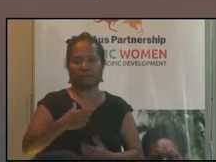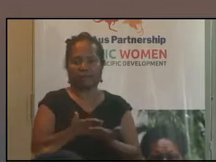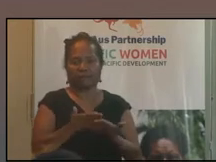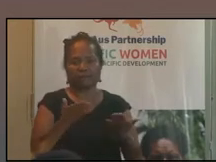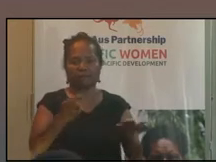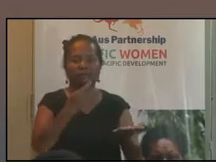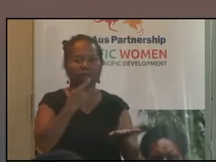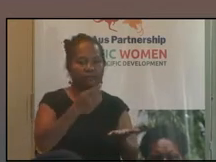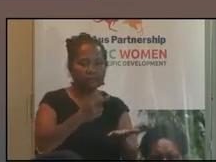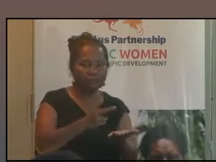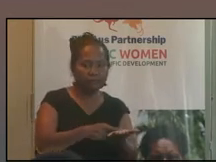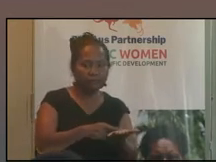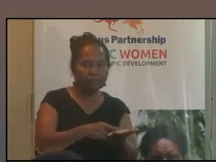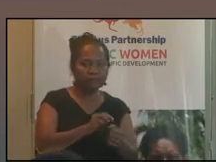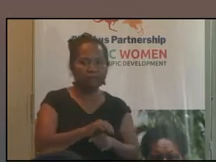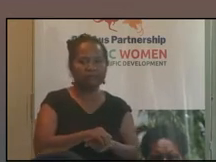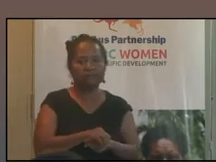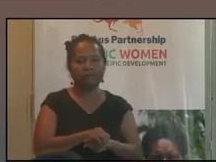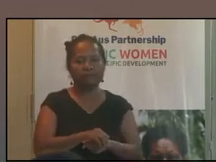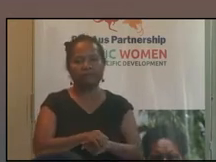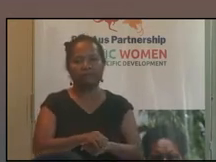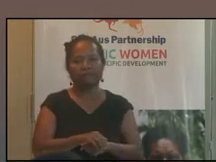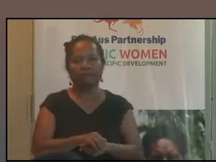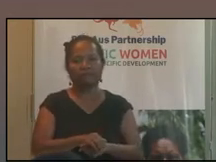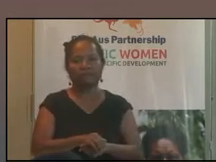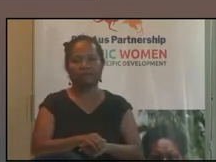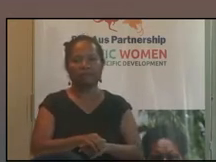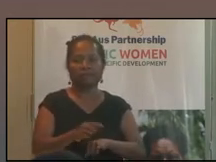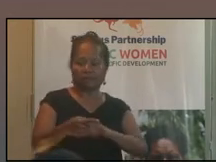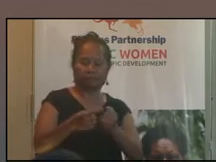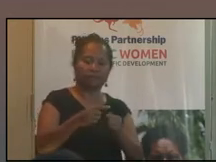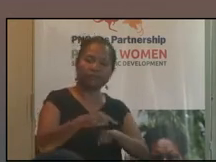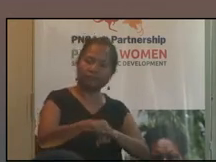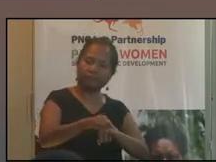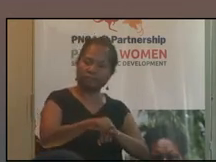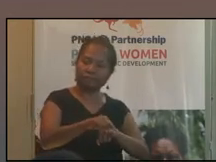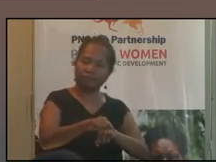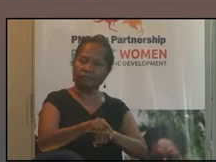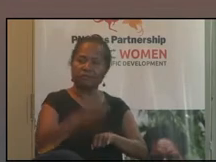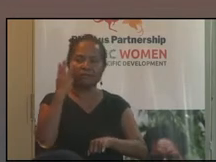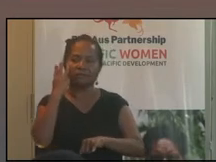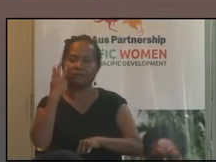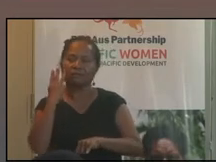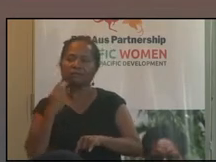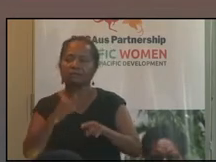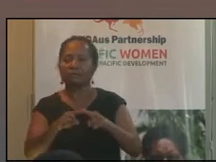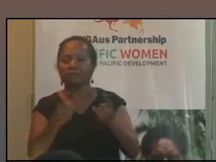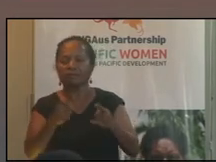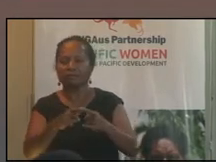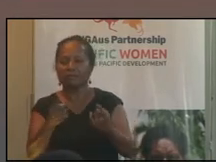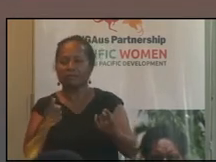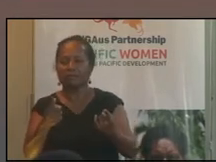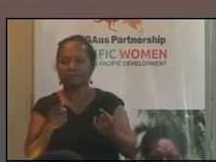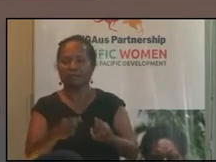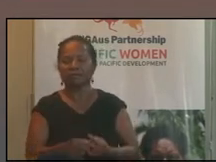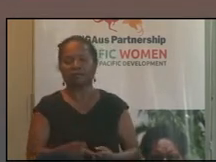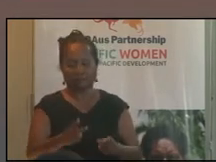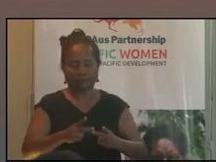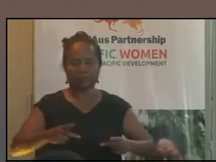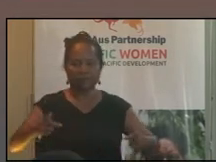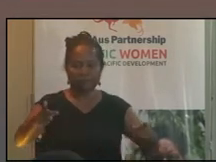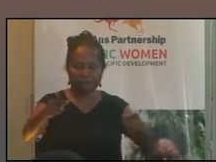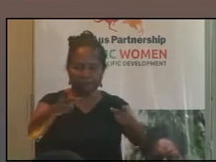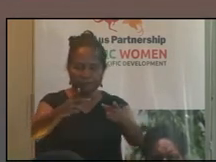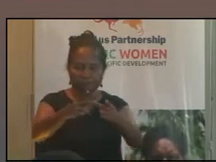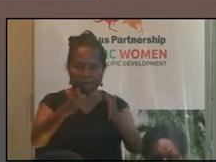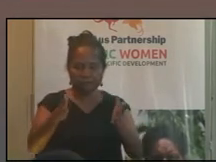the administration, the incumbent, the pool of fellow candidates competing with the women, the local politics, and of course, the voting culture of